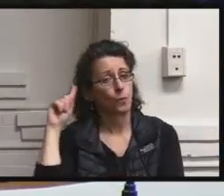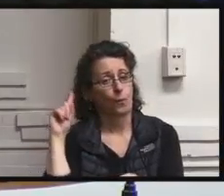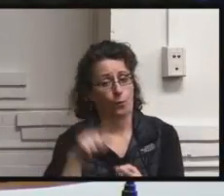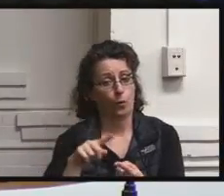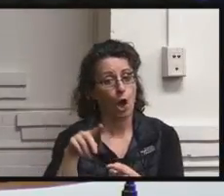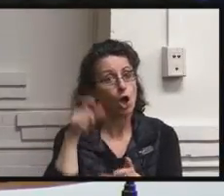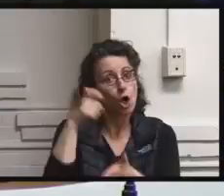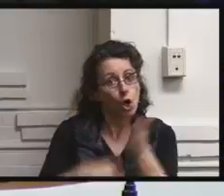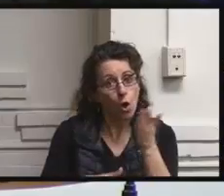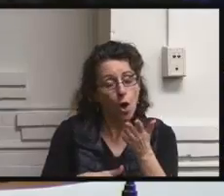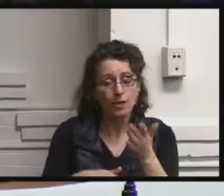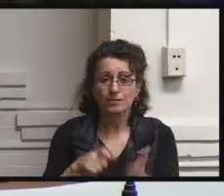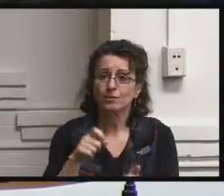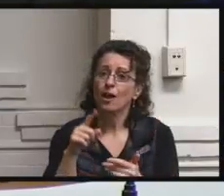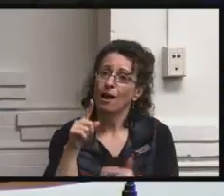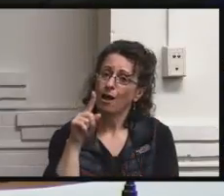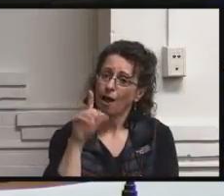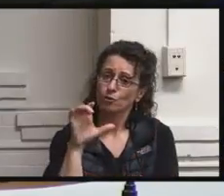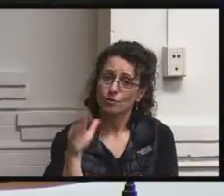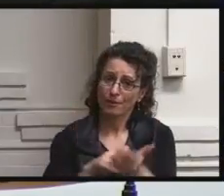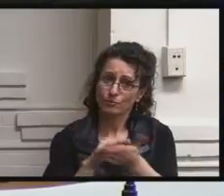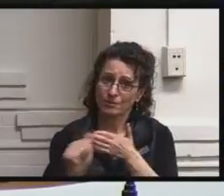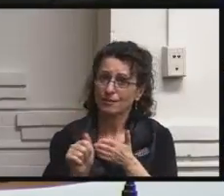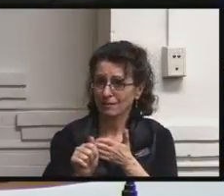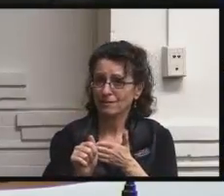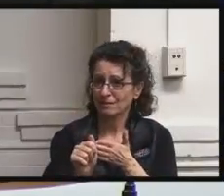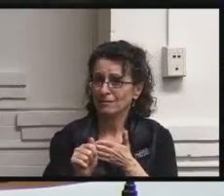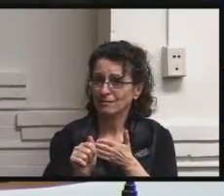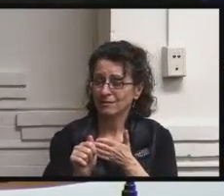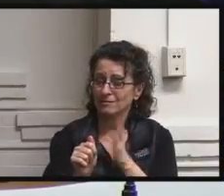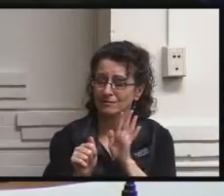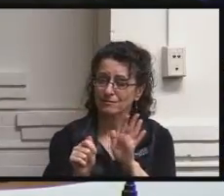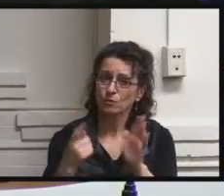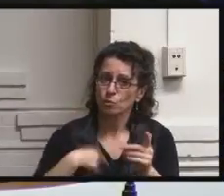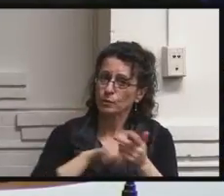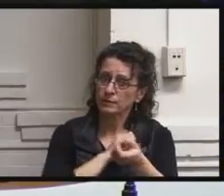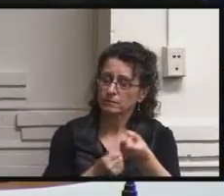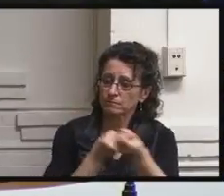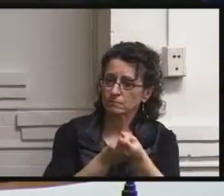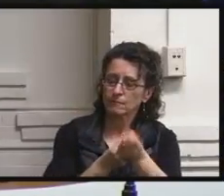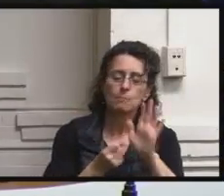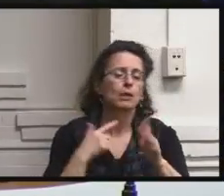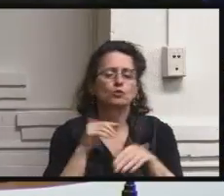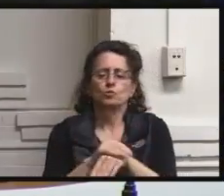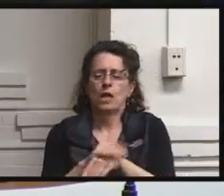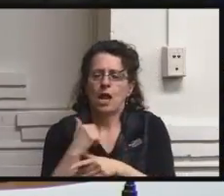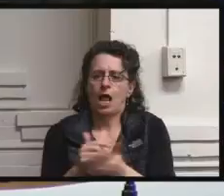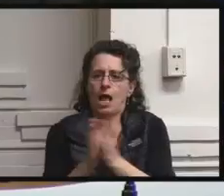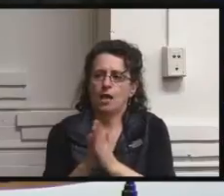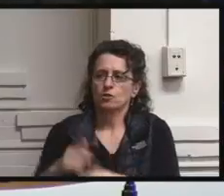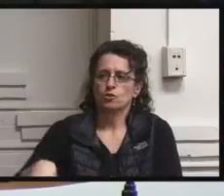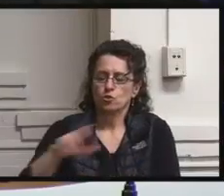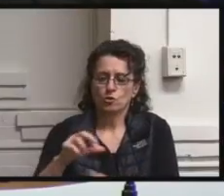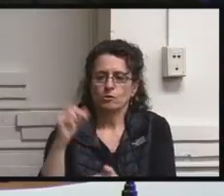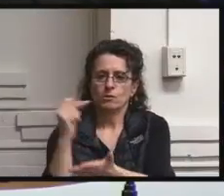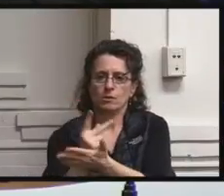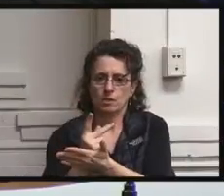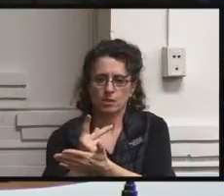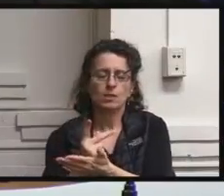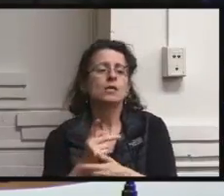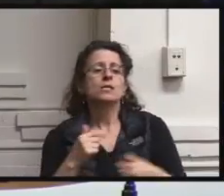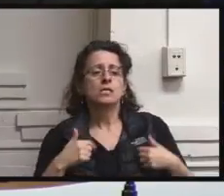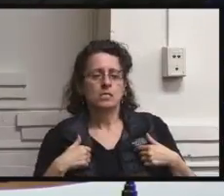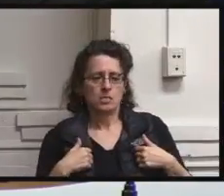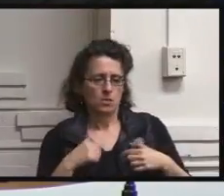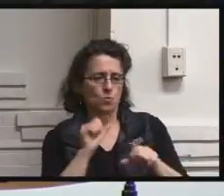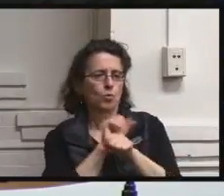So. All that said, what I'd ask for this evening is that you authorize me to get with Triple T and